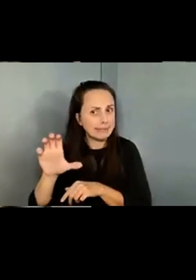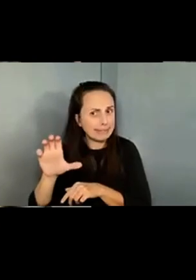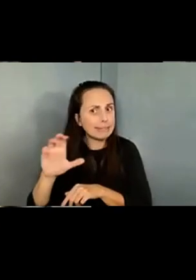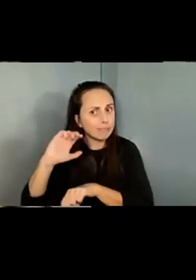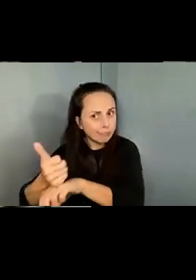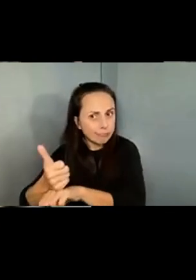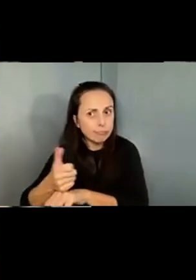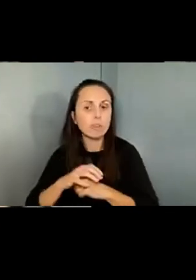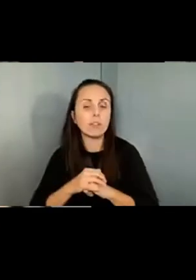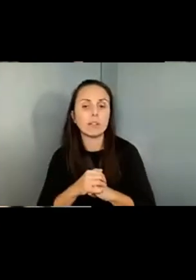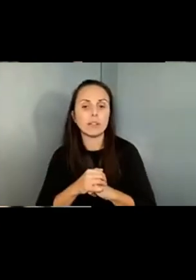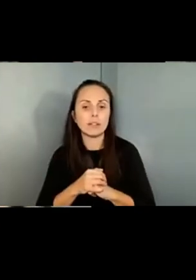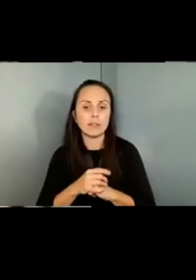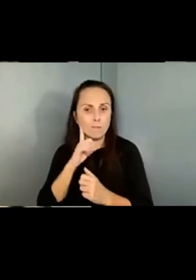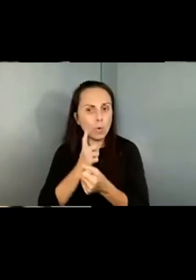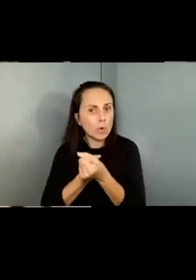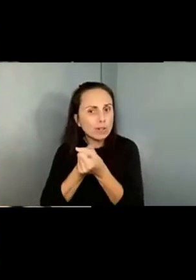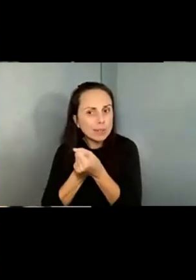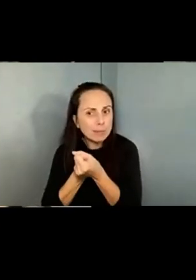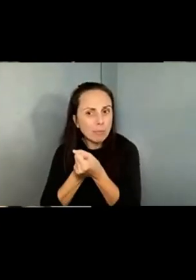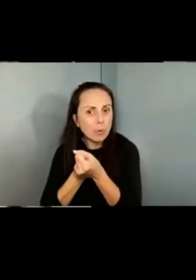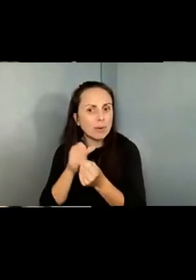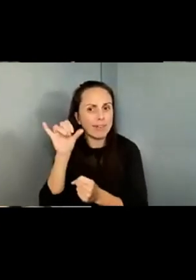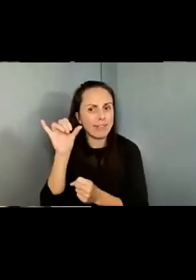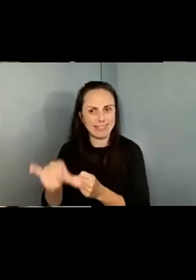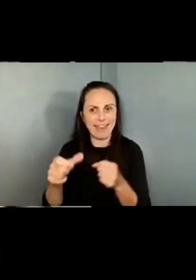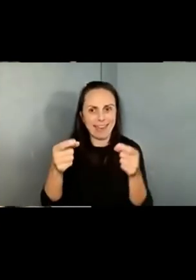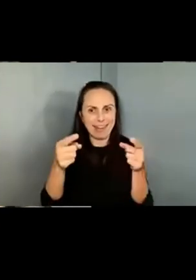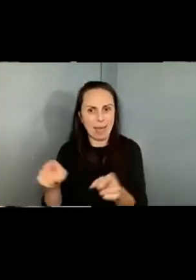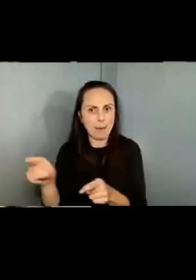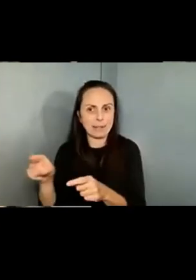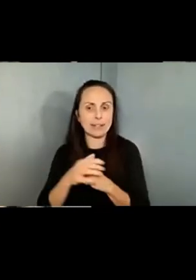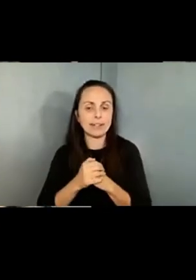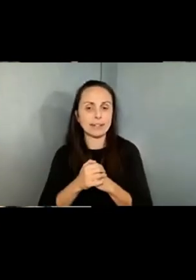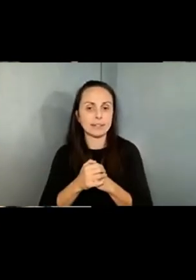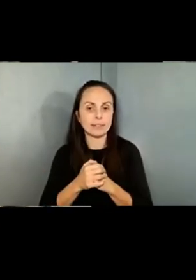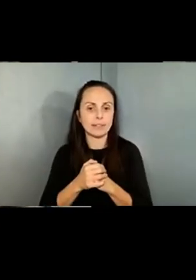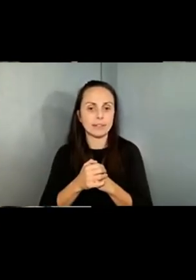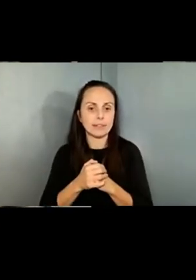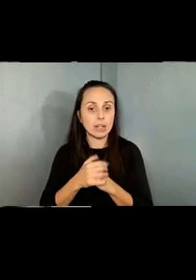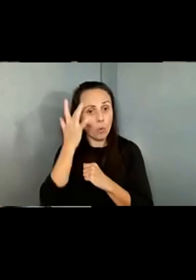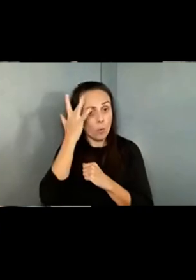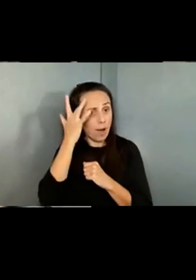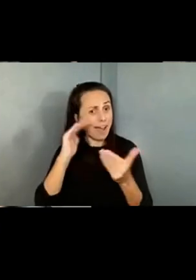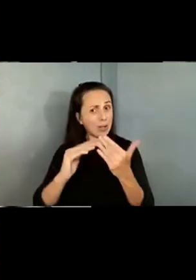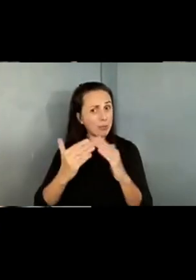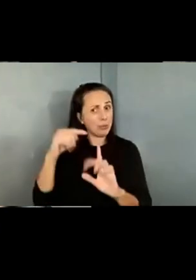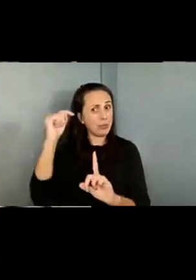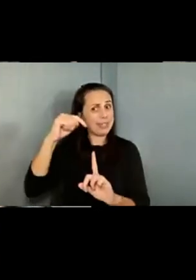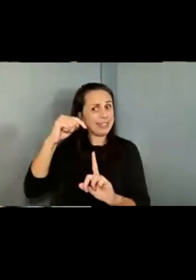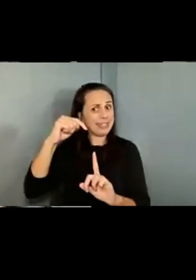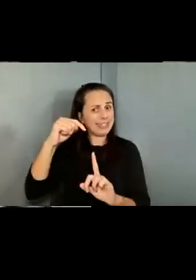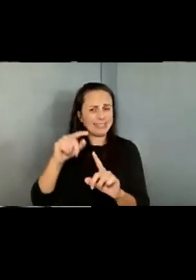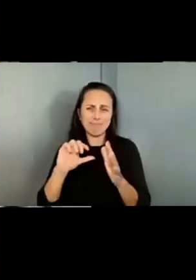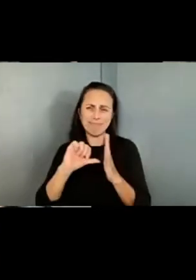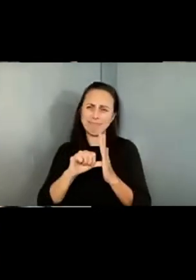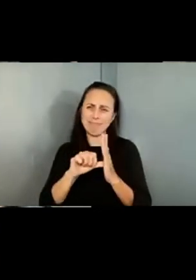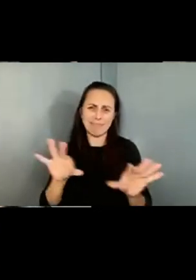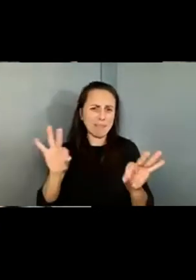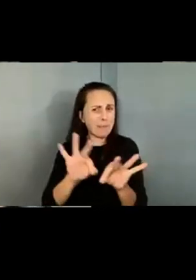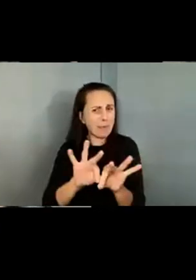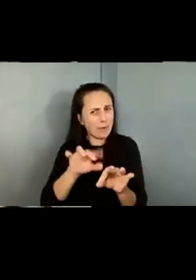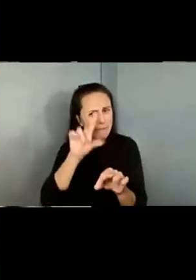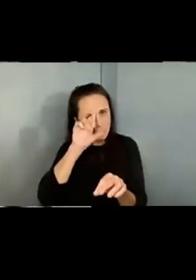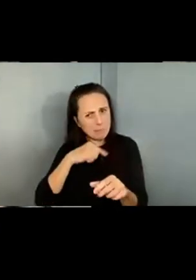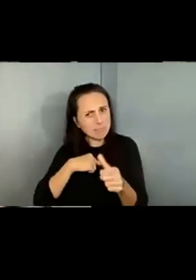that UBC has taken to support that happening, because community really has been